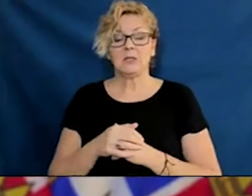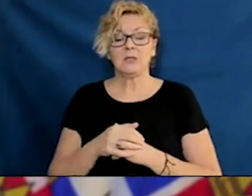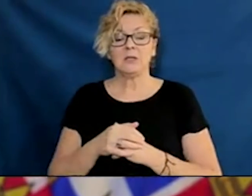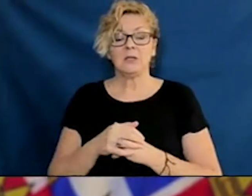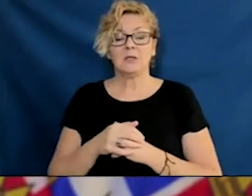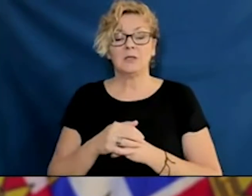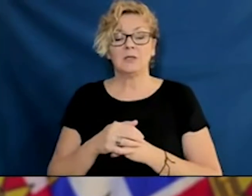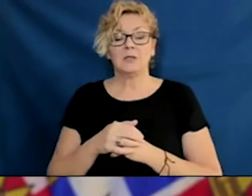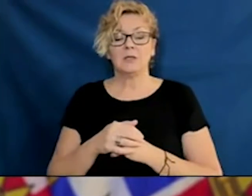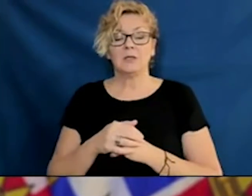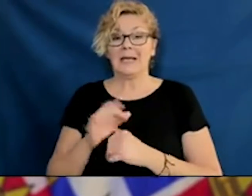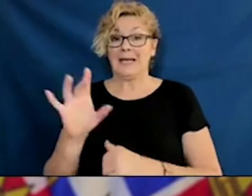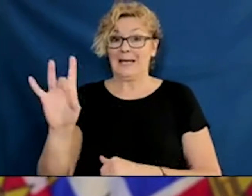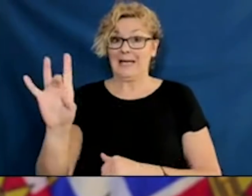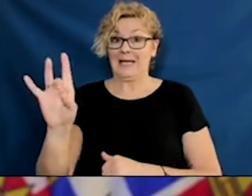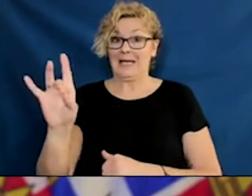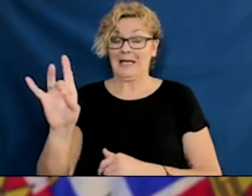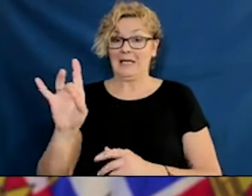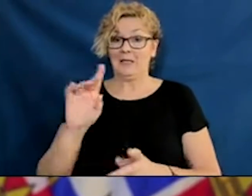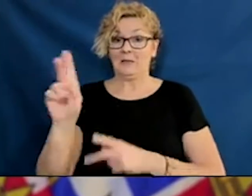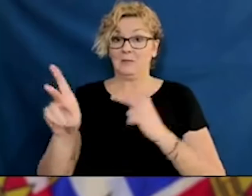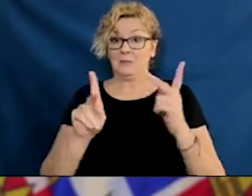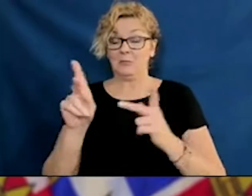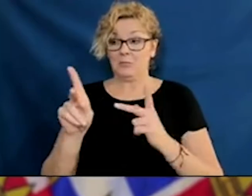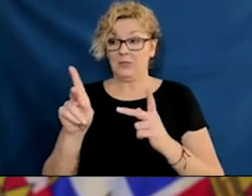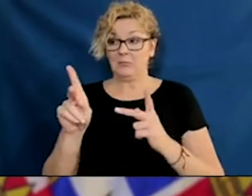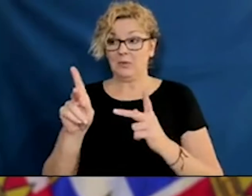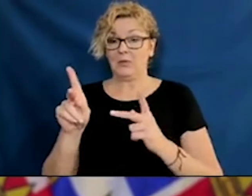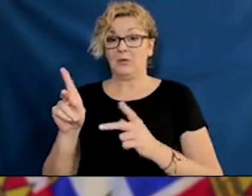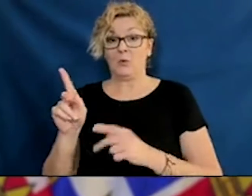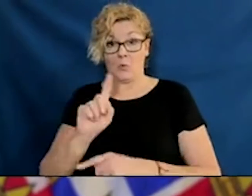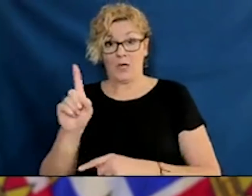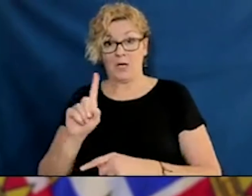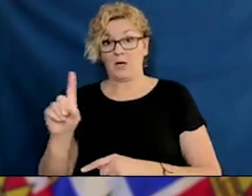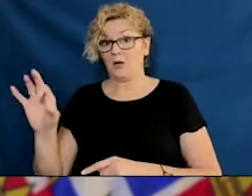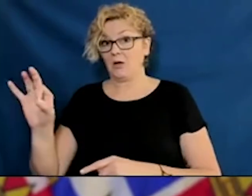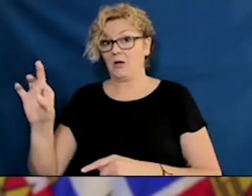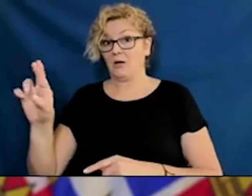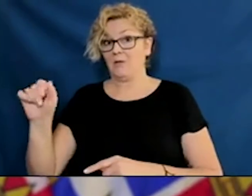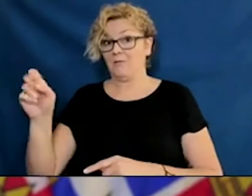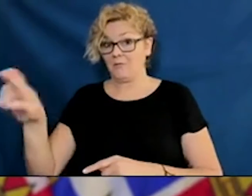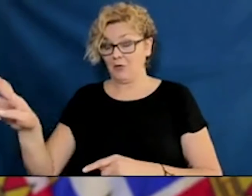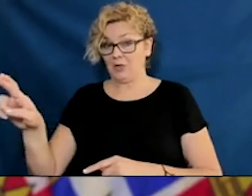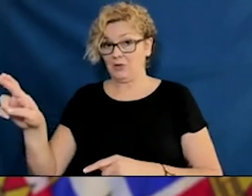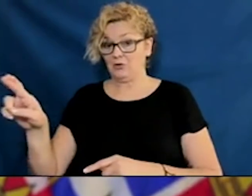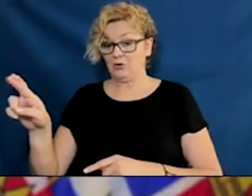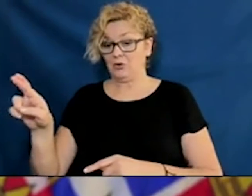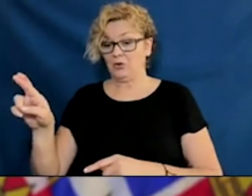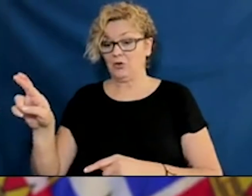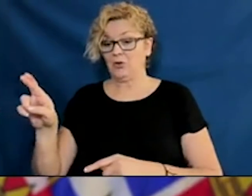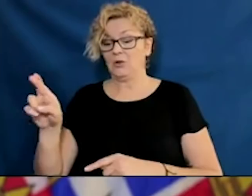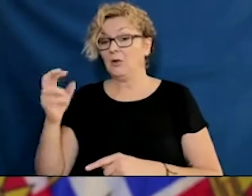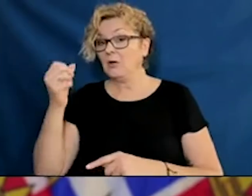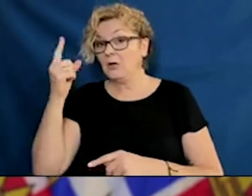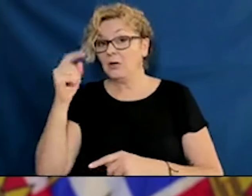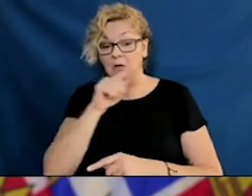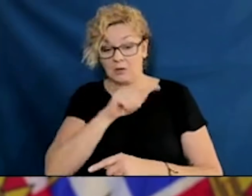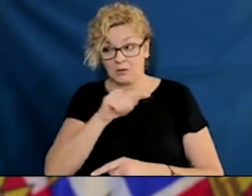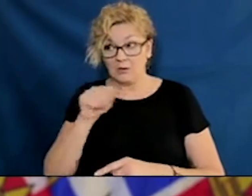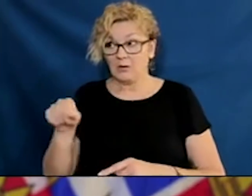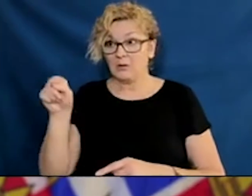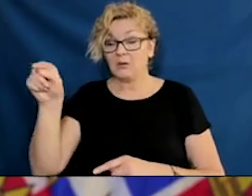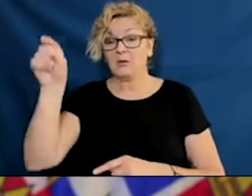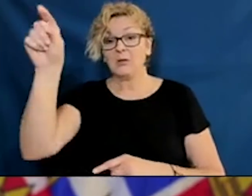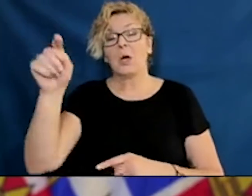UK. 8 of the cases were identified in Fraser Health, and all of them, 7 of the 8 were travel